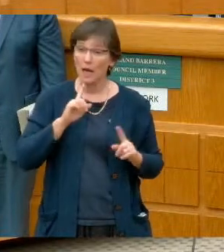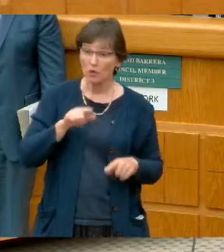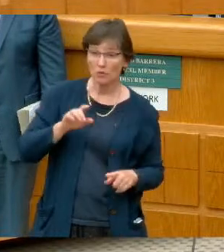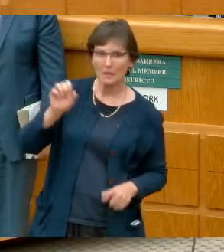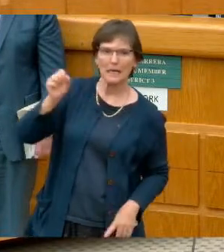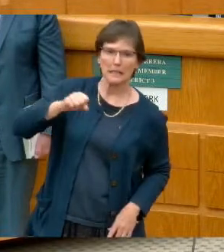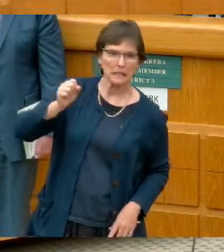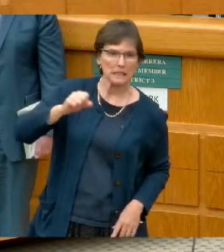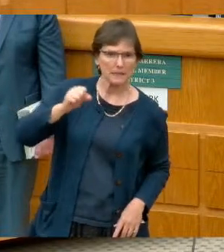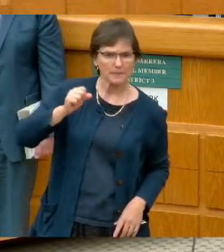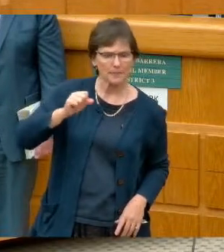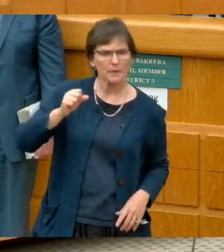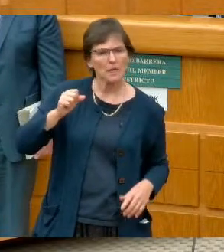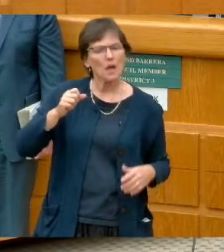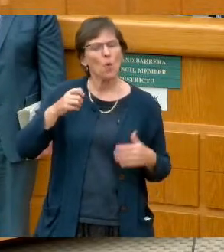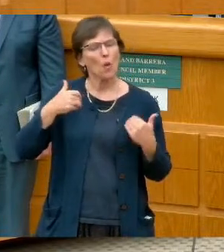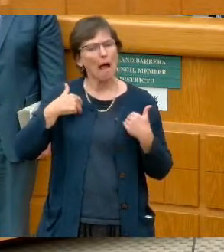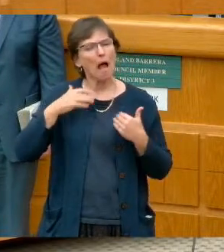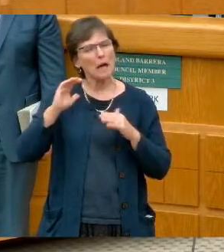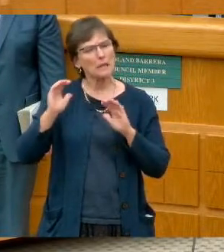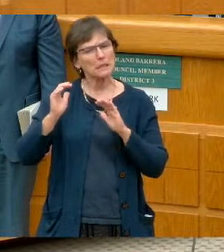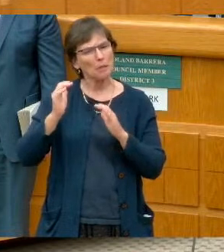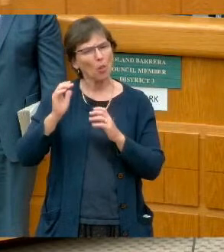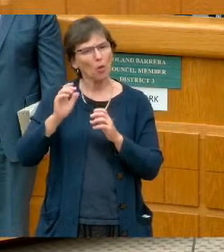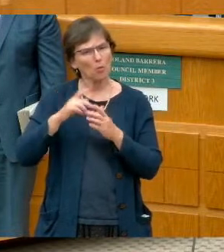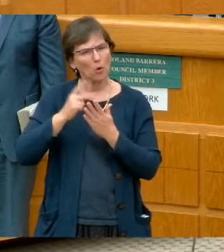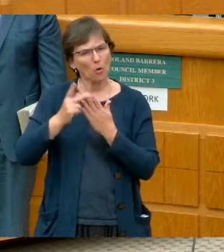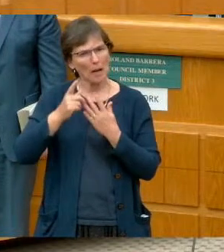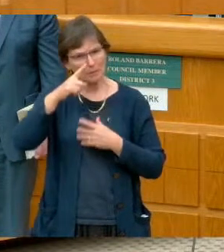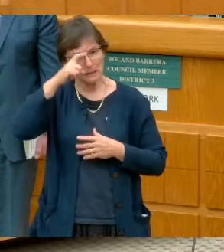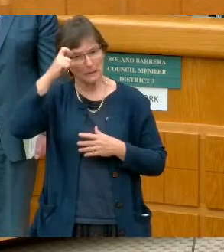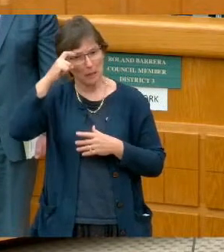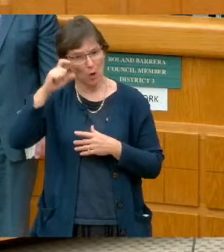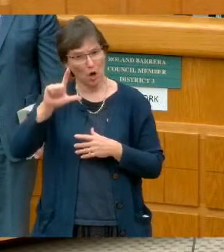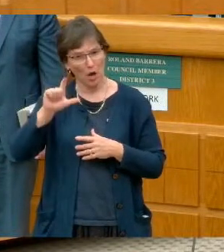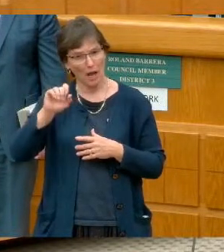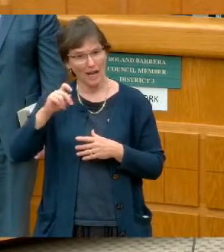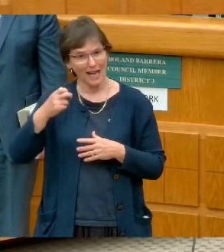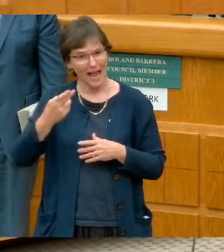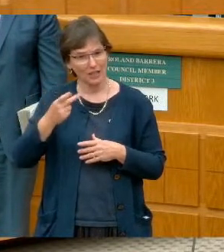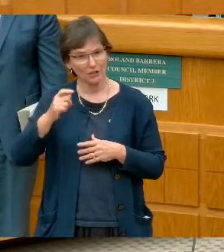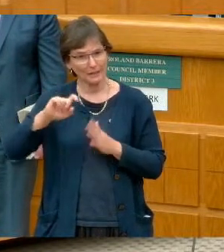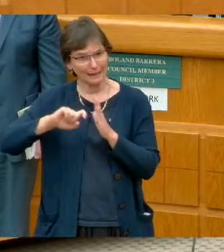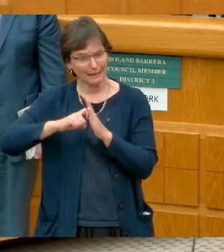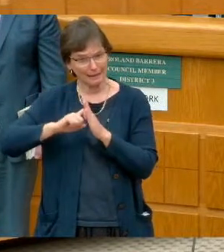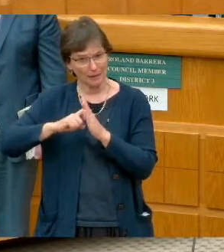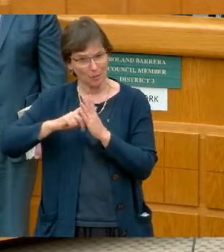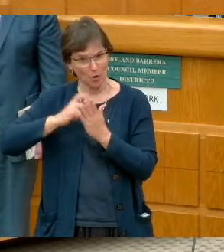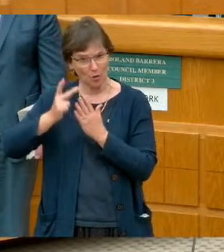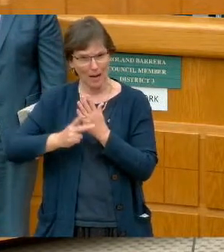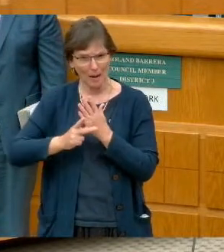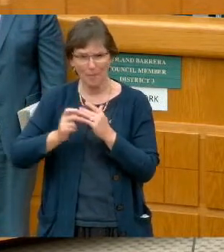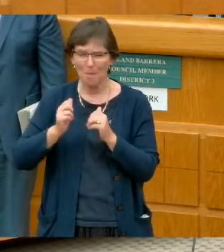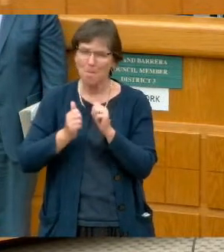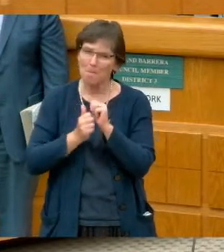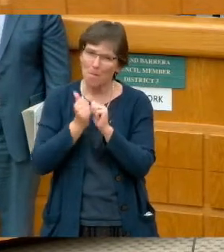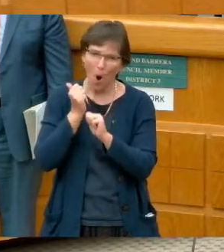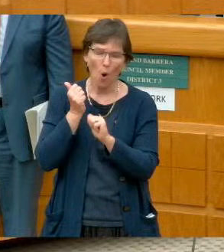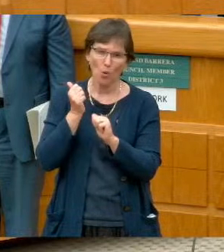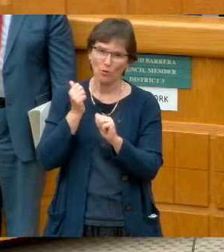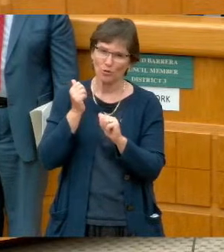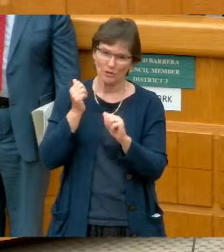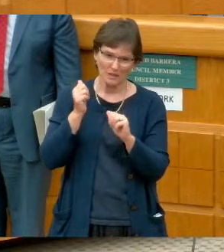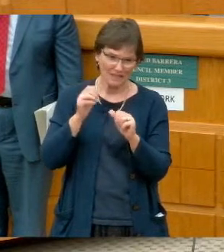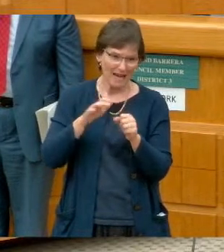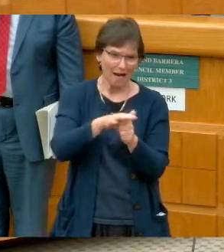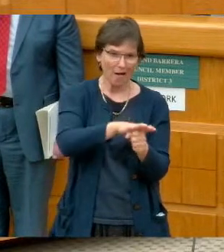yes. However, we had a similar program this summer, the summer Latchkey program, and just about every site